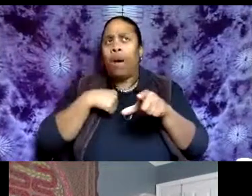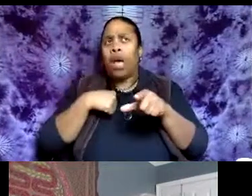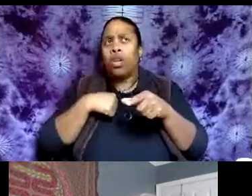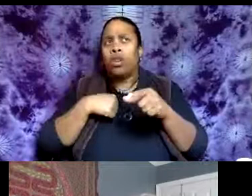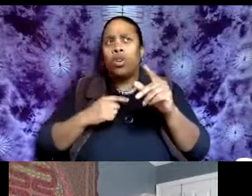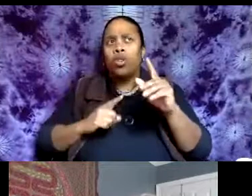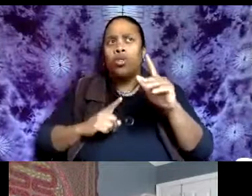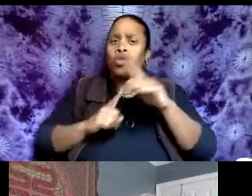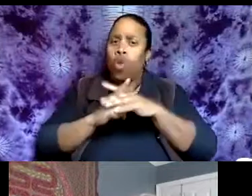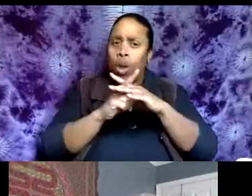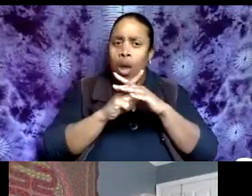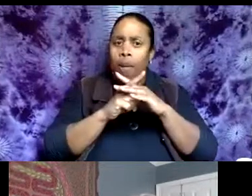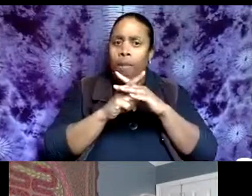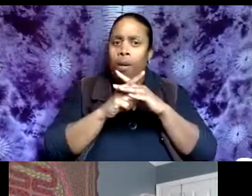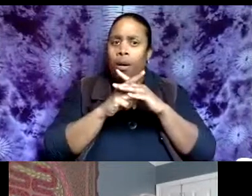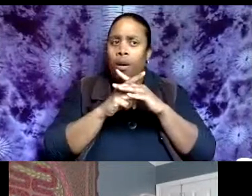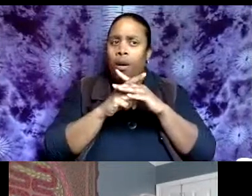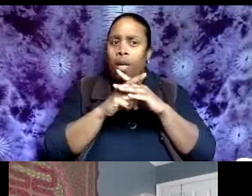to manipulate, right? It's because the